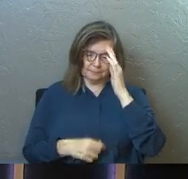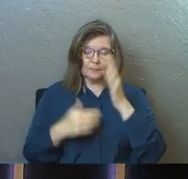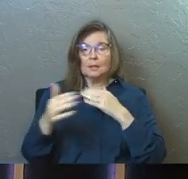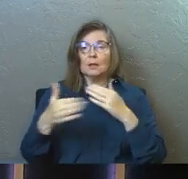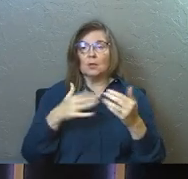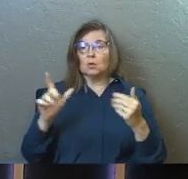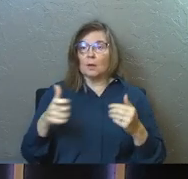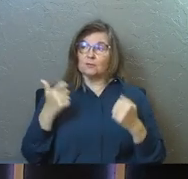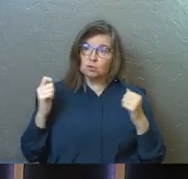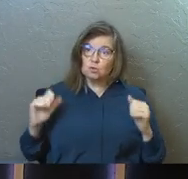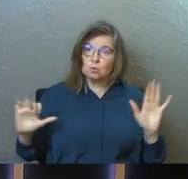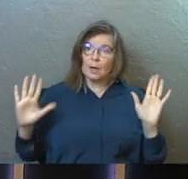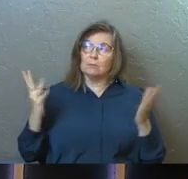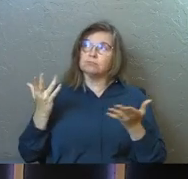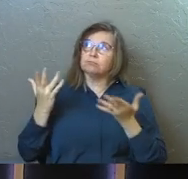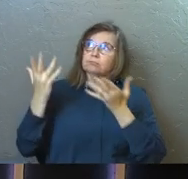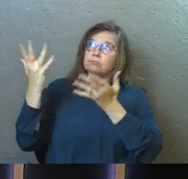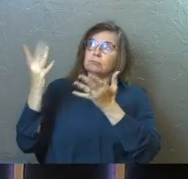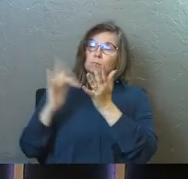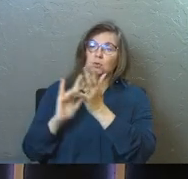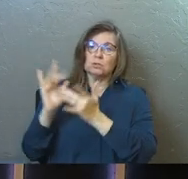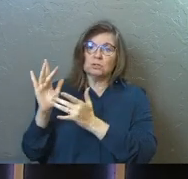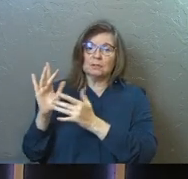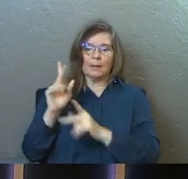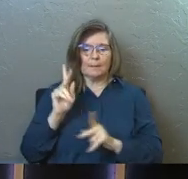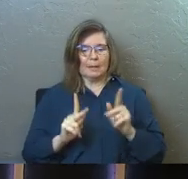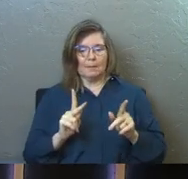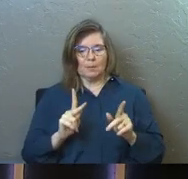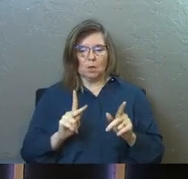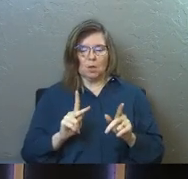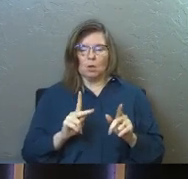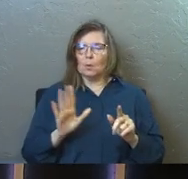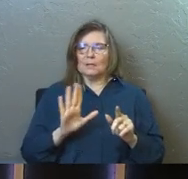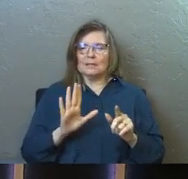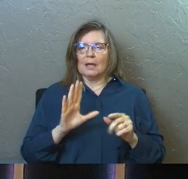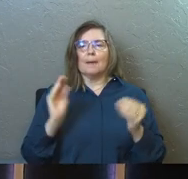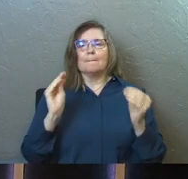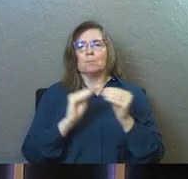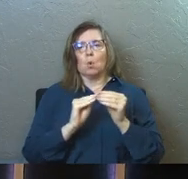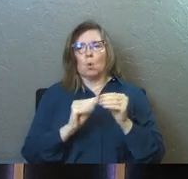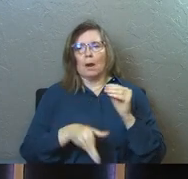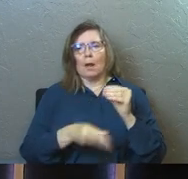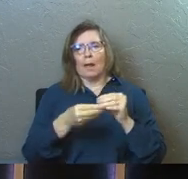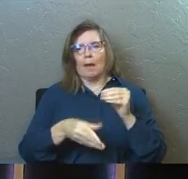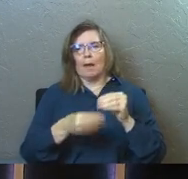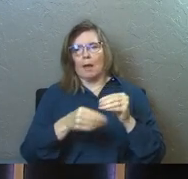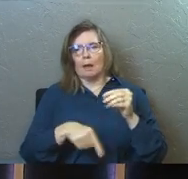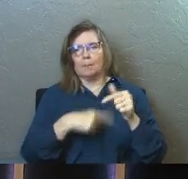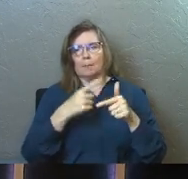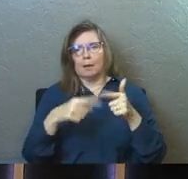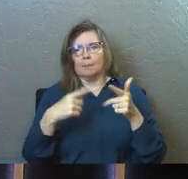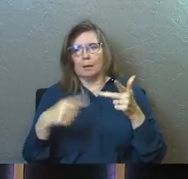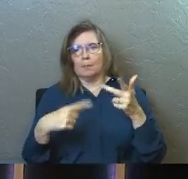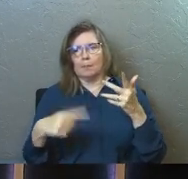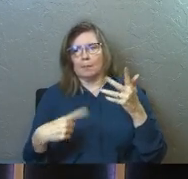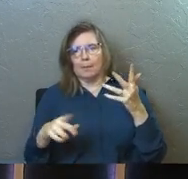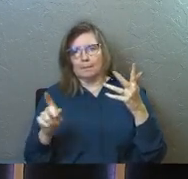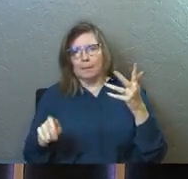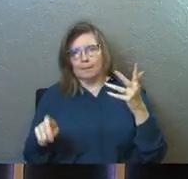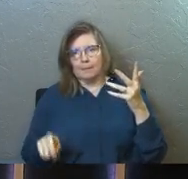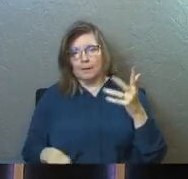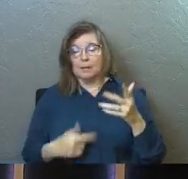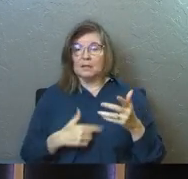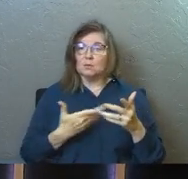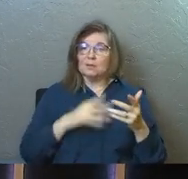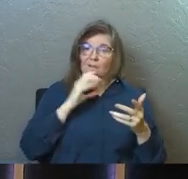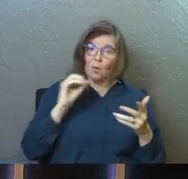though all you have to do is surrender to Jesus Christ, people were putting all kinds of extra things on top of it. They were